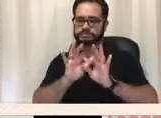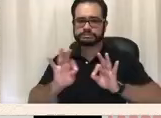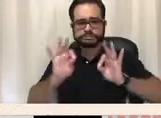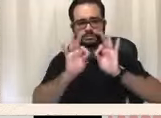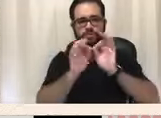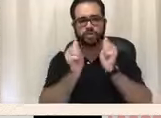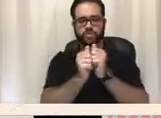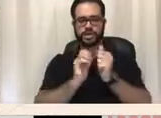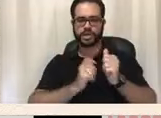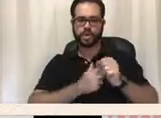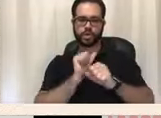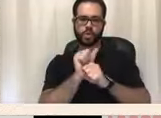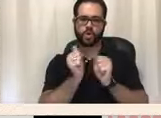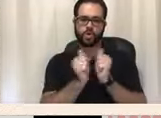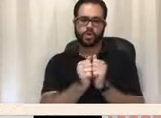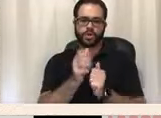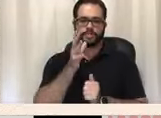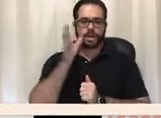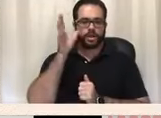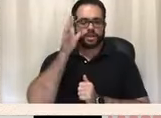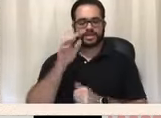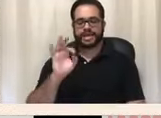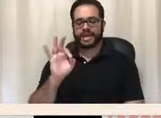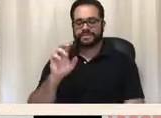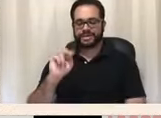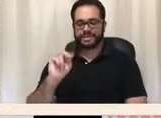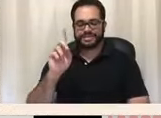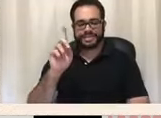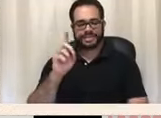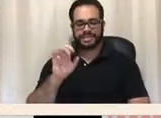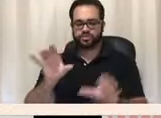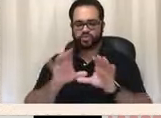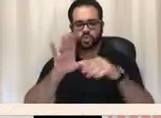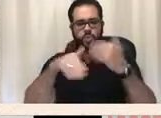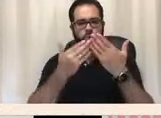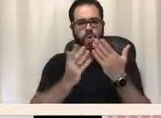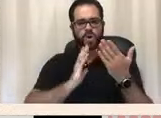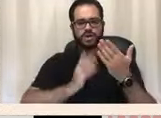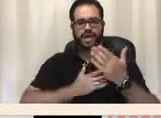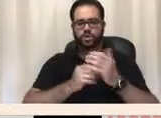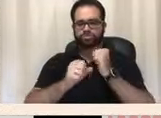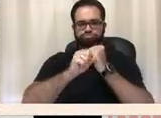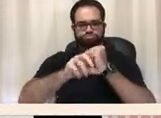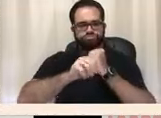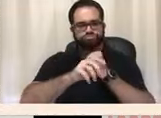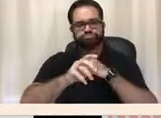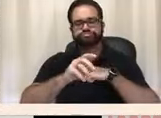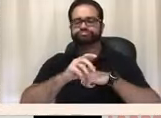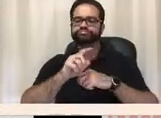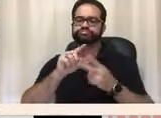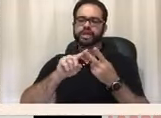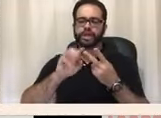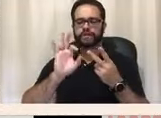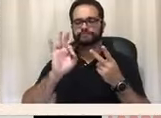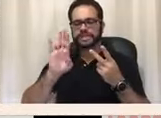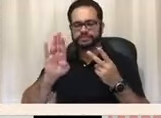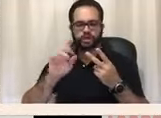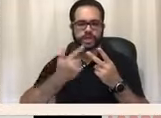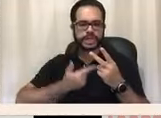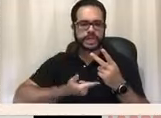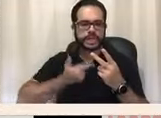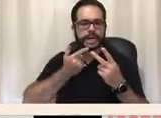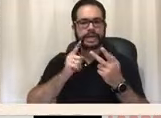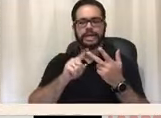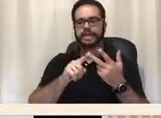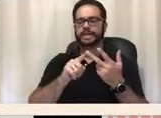F&D does all of our social media campaigns. They do our Facebook Lives. They do one on the parent survey